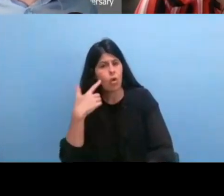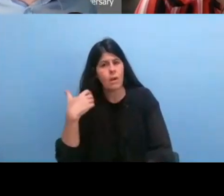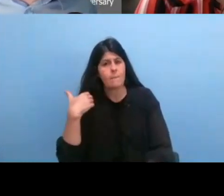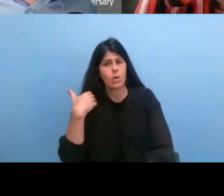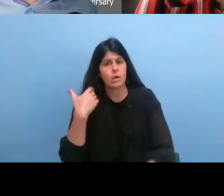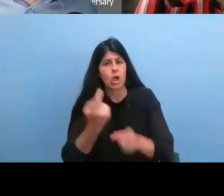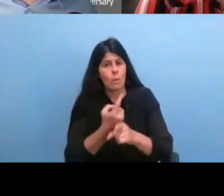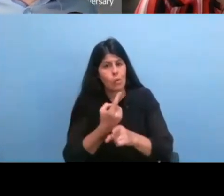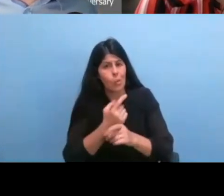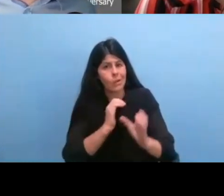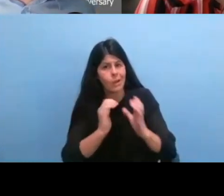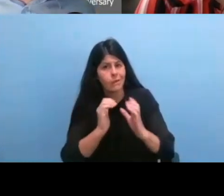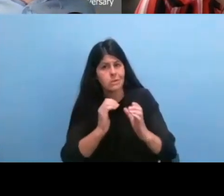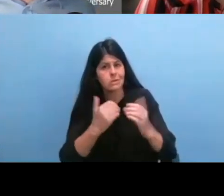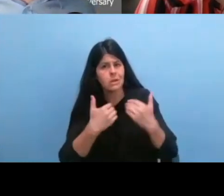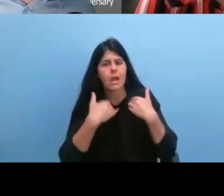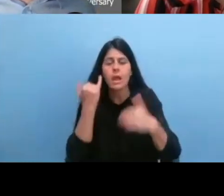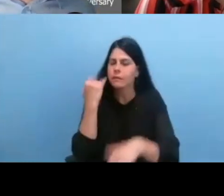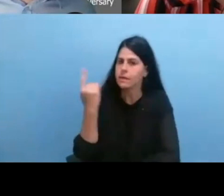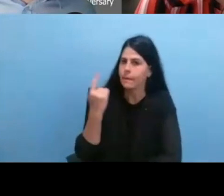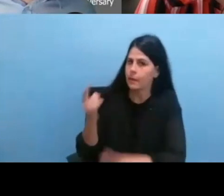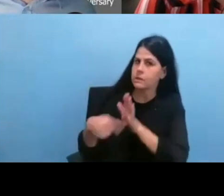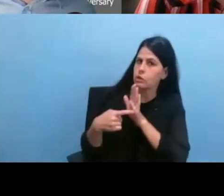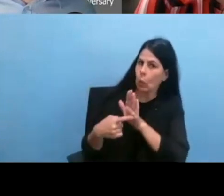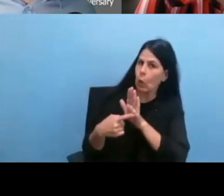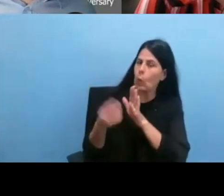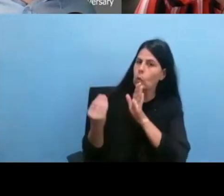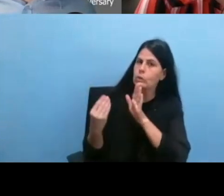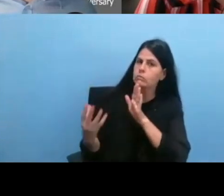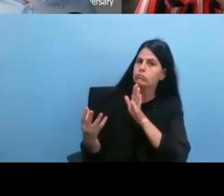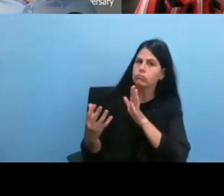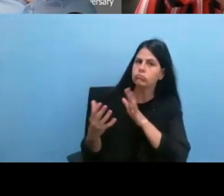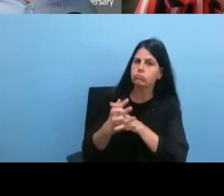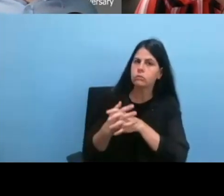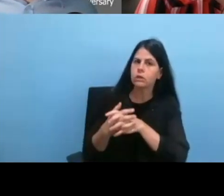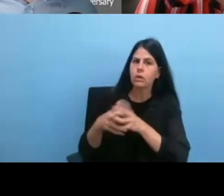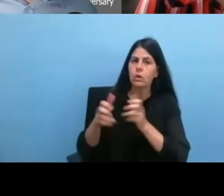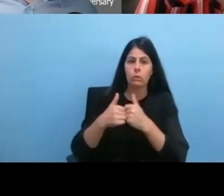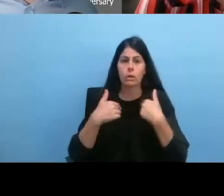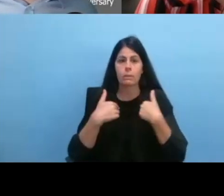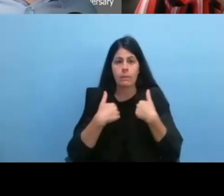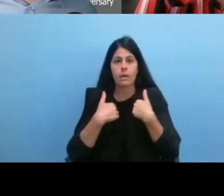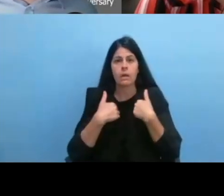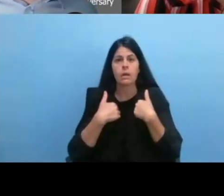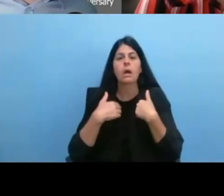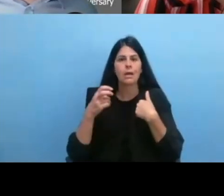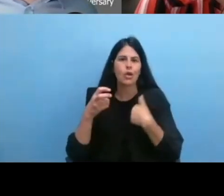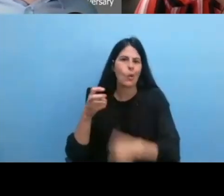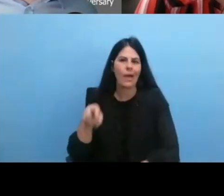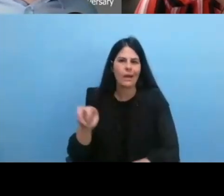often intimidated. I think if someone discloses, and it's like, like with me, I travel with a guide dog.